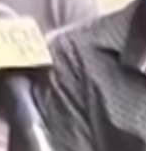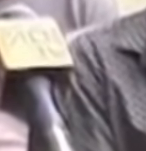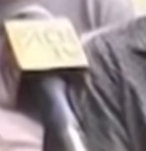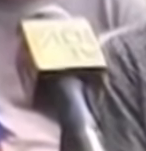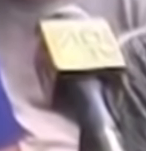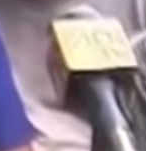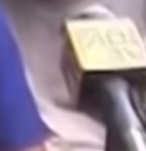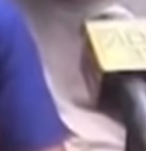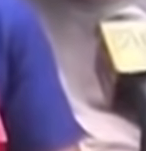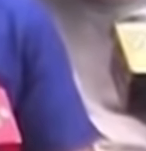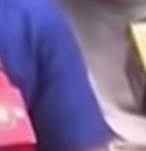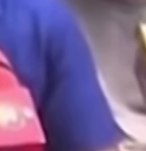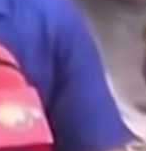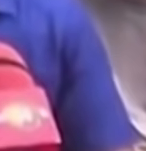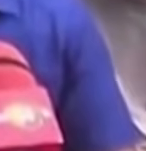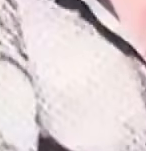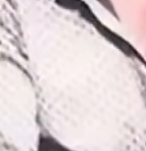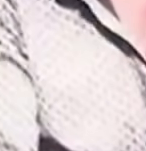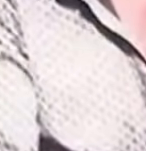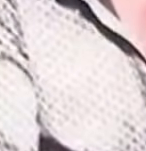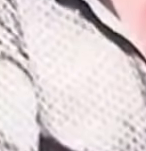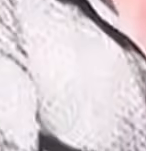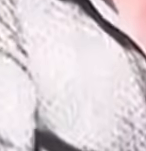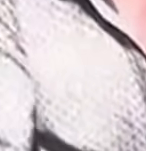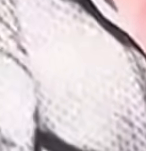in Buddhaya Hinguragoda today.